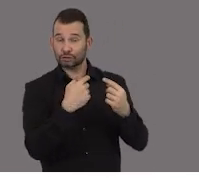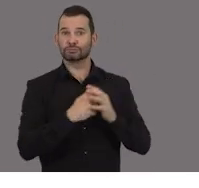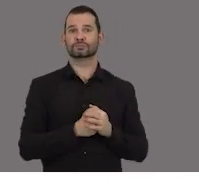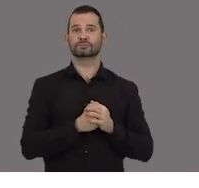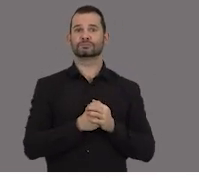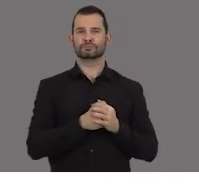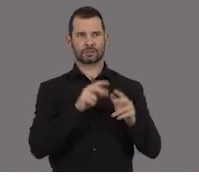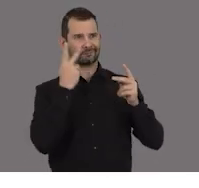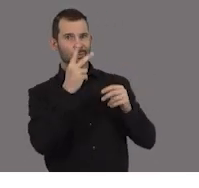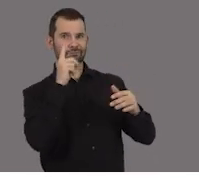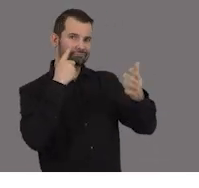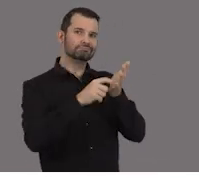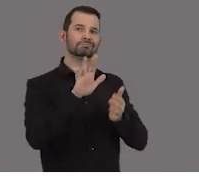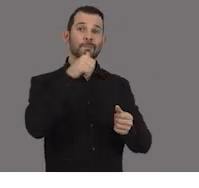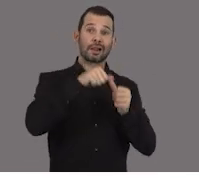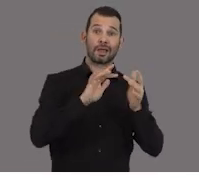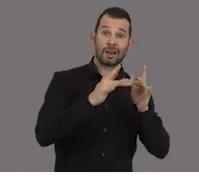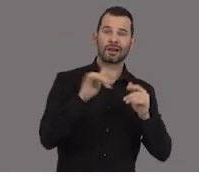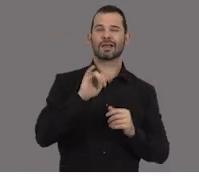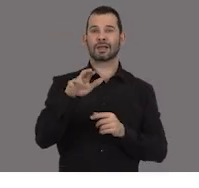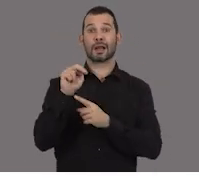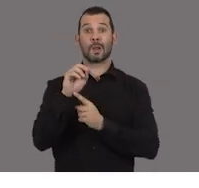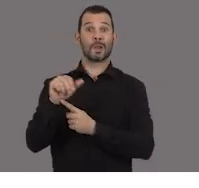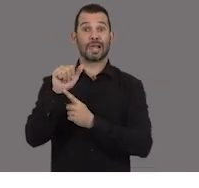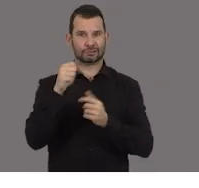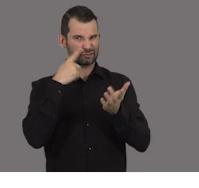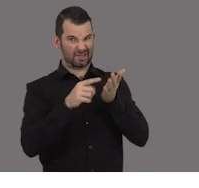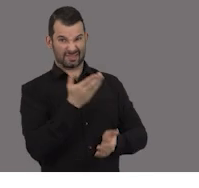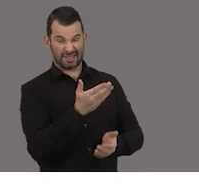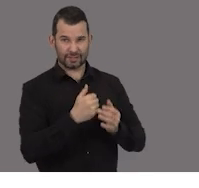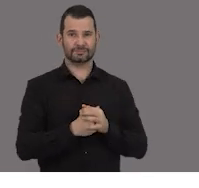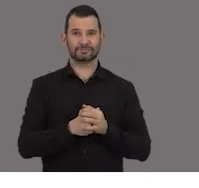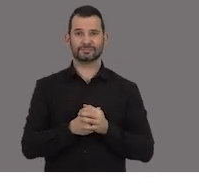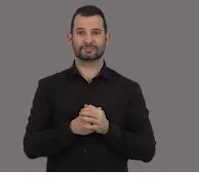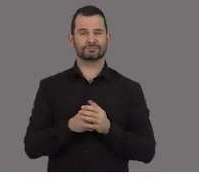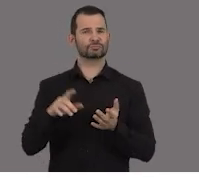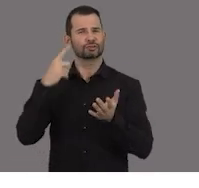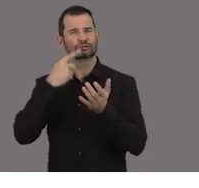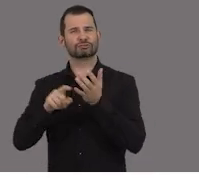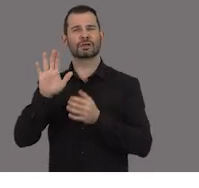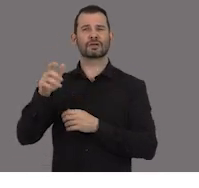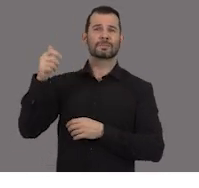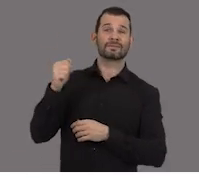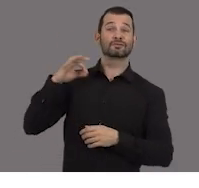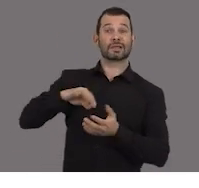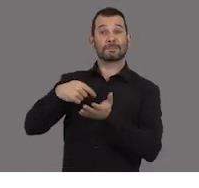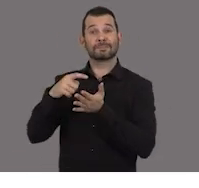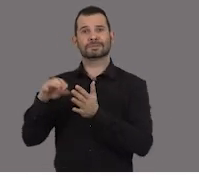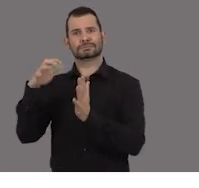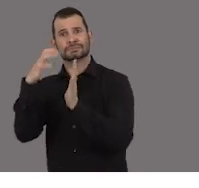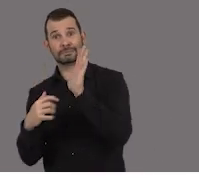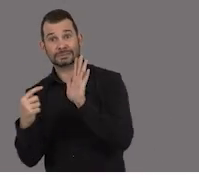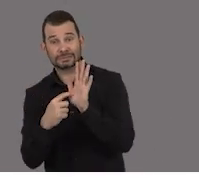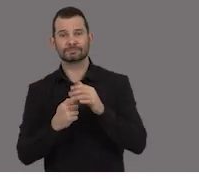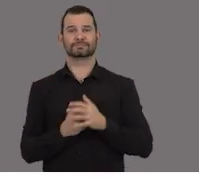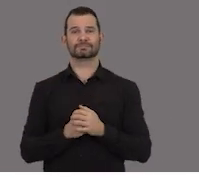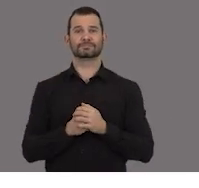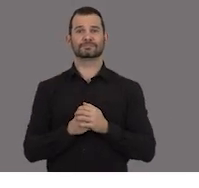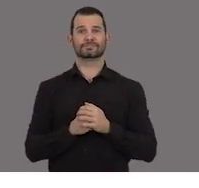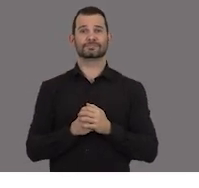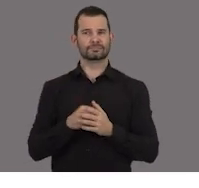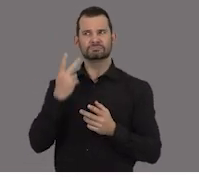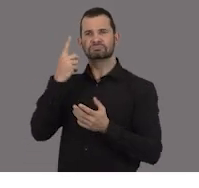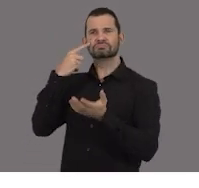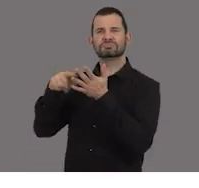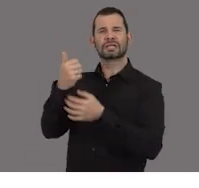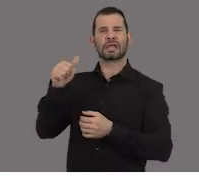change your return, view your mail online, such as your notice of assessment, check your benefit and credit